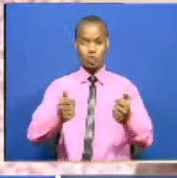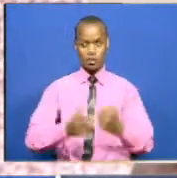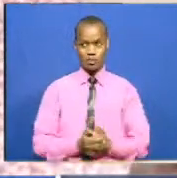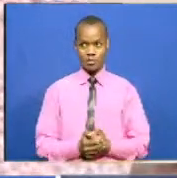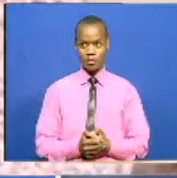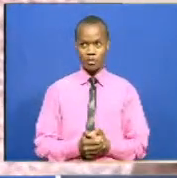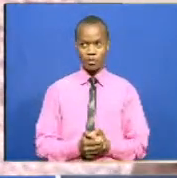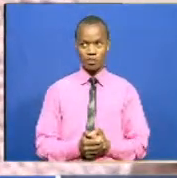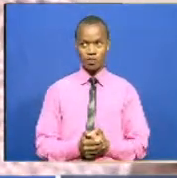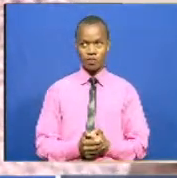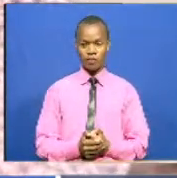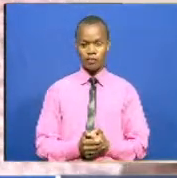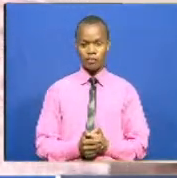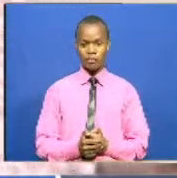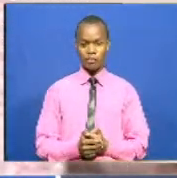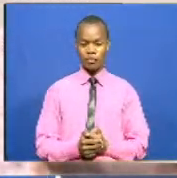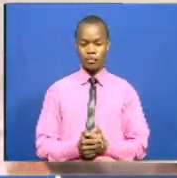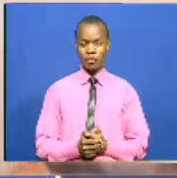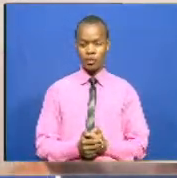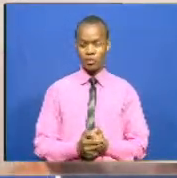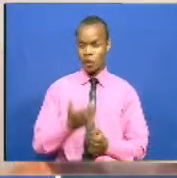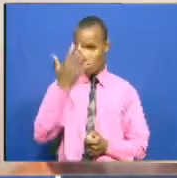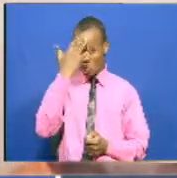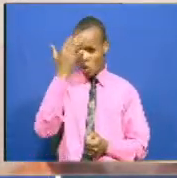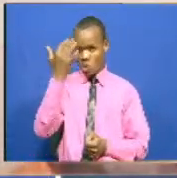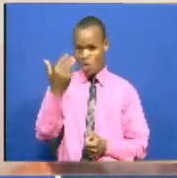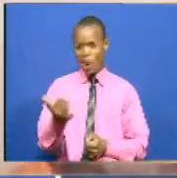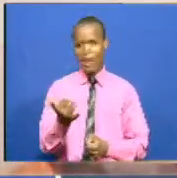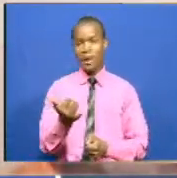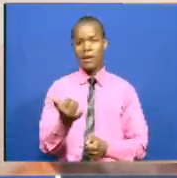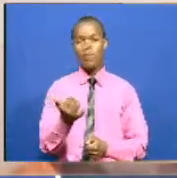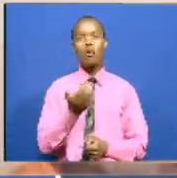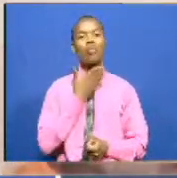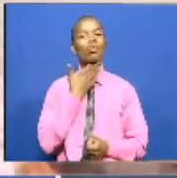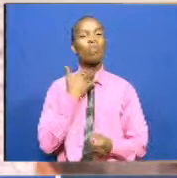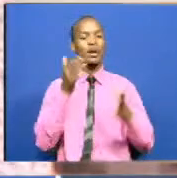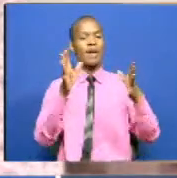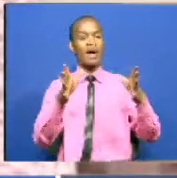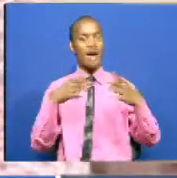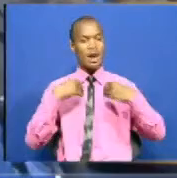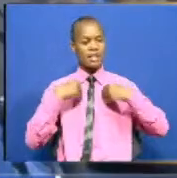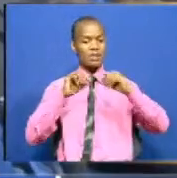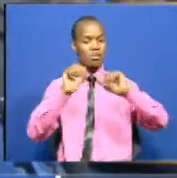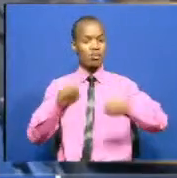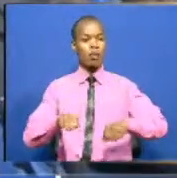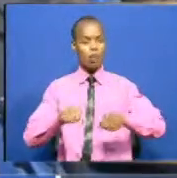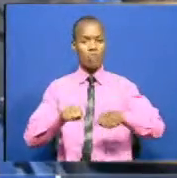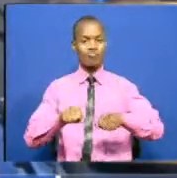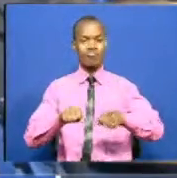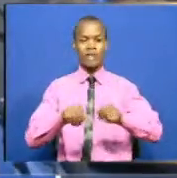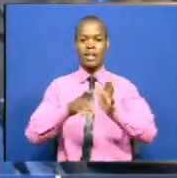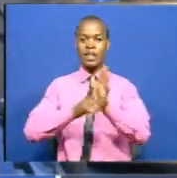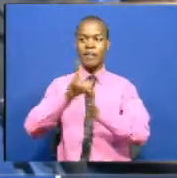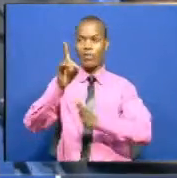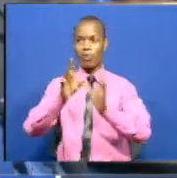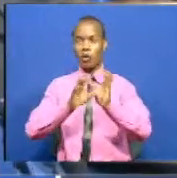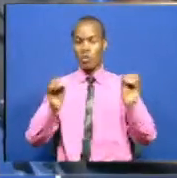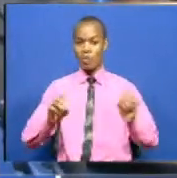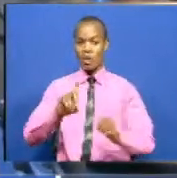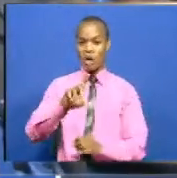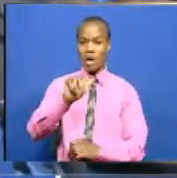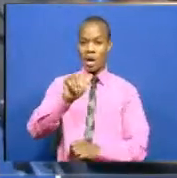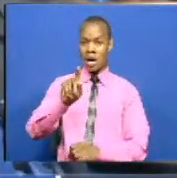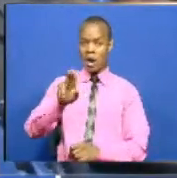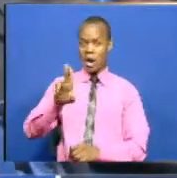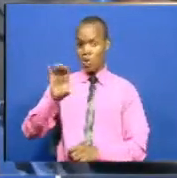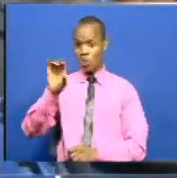with handouts. Why would we want to allow ourselves kurudi nyuma? Meanwhile, Kakuyo Real Estate has